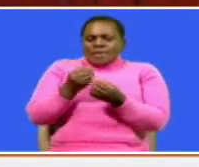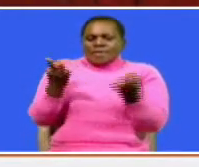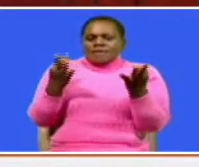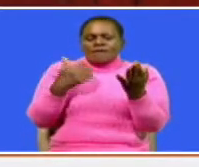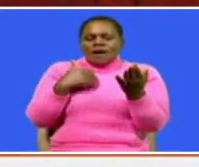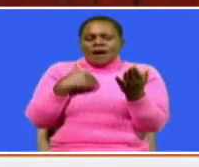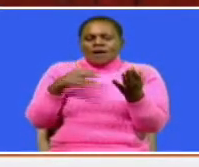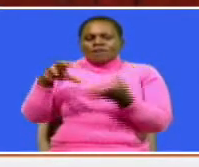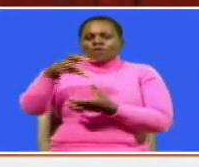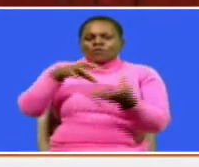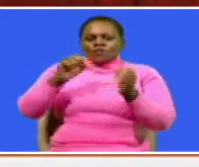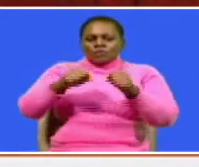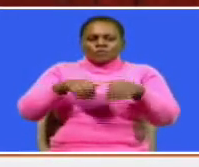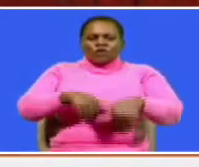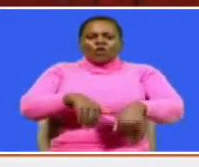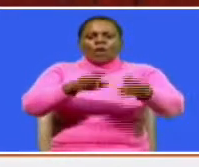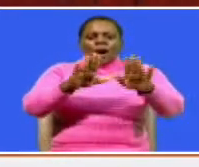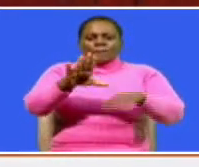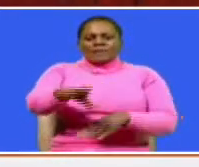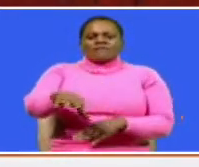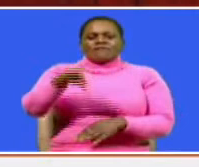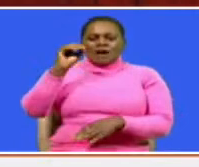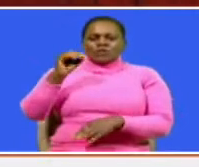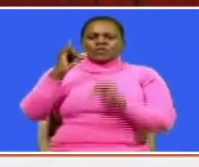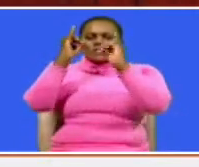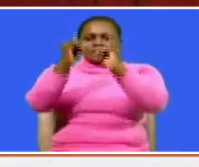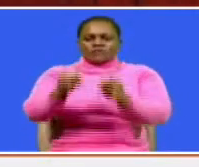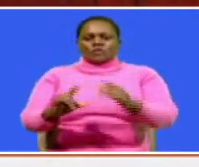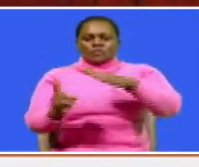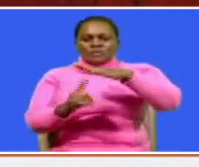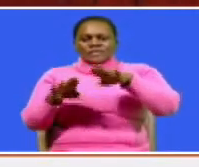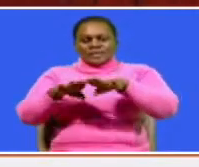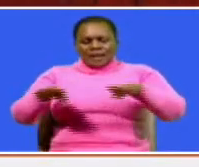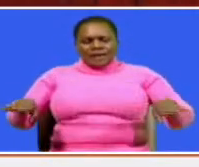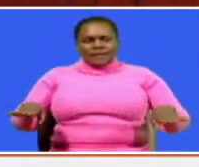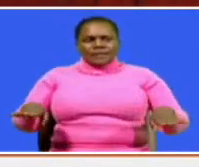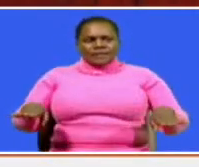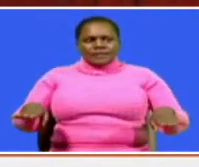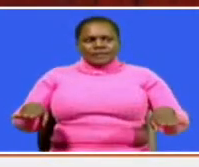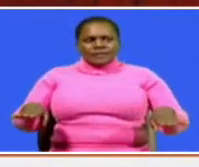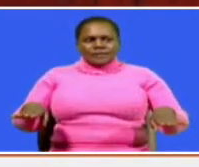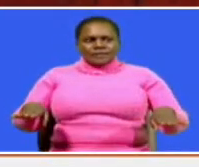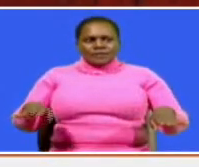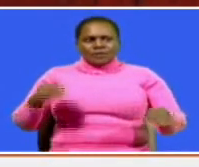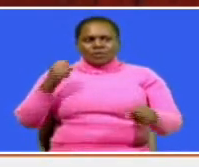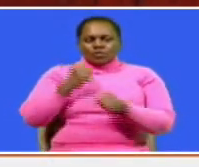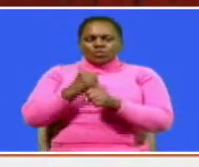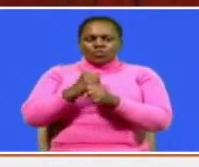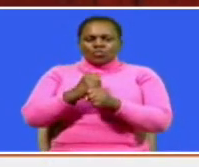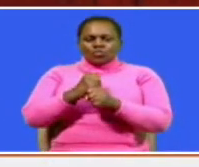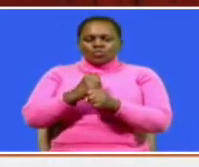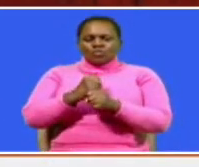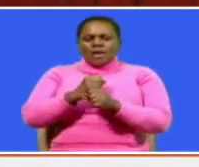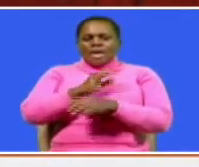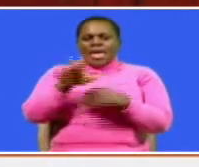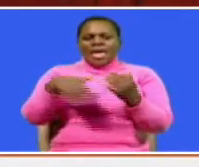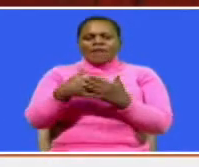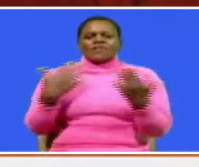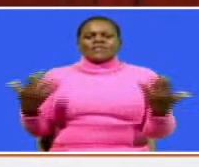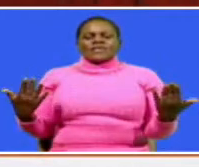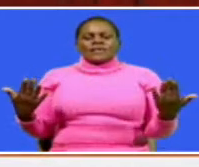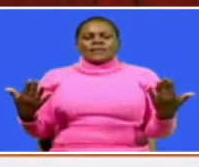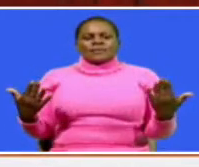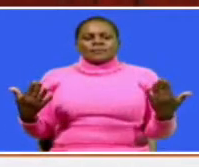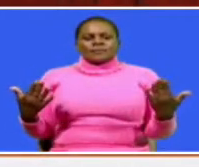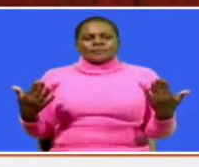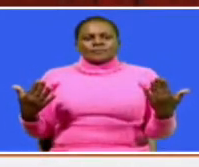problem later, it can be traced to an individual at the Ministry of Land who logged in and did the transfers and did the subdivision or actually